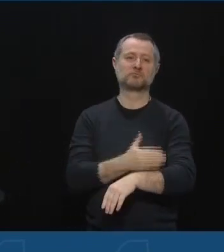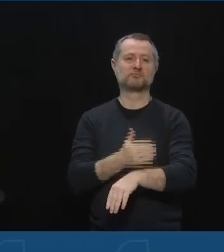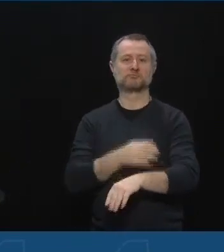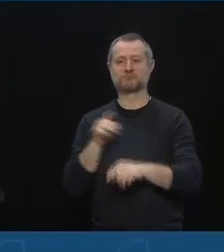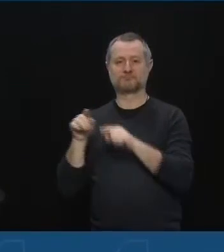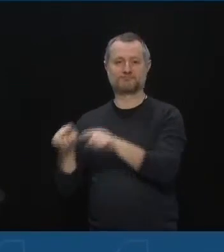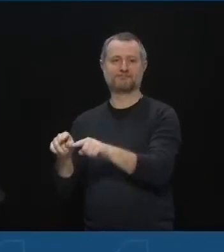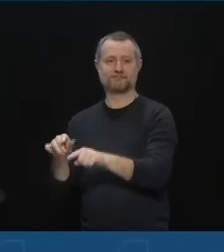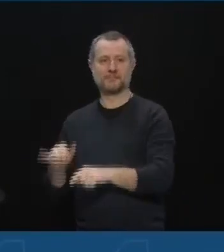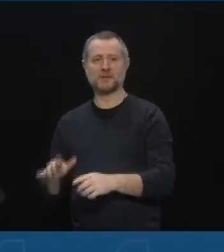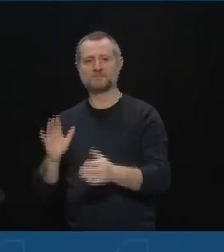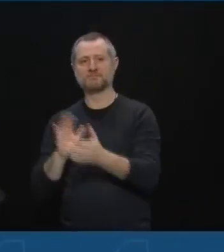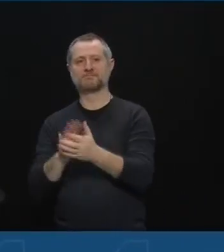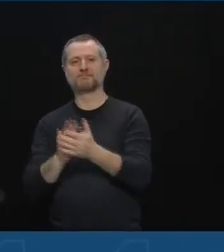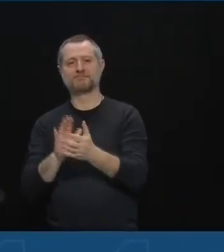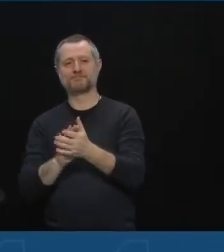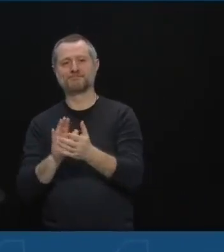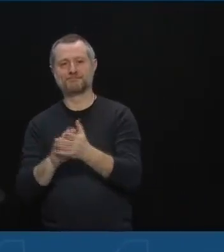experience.